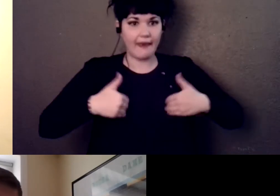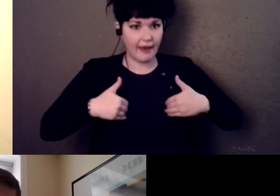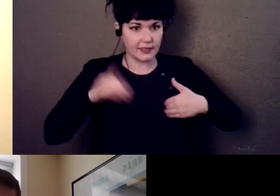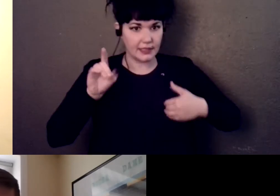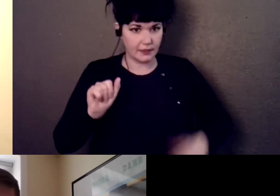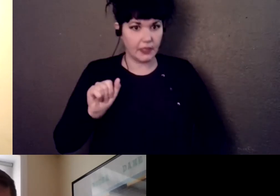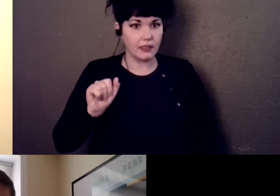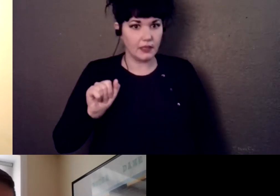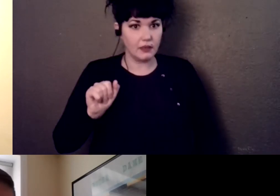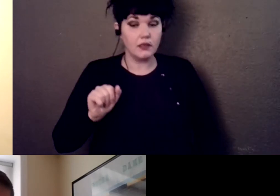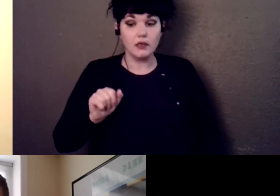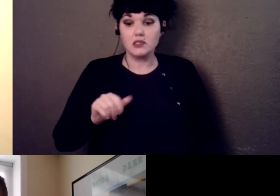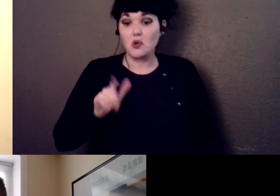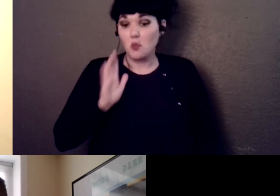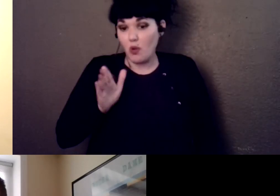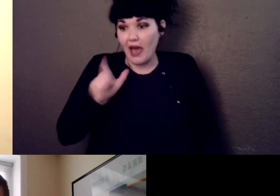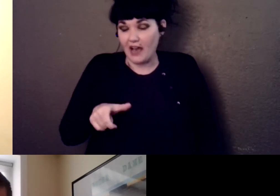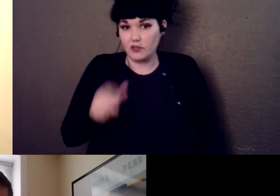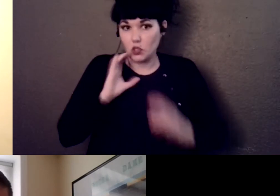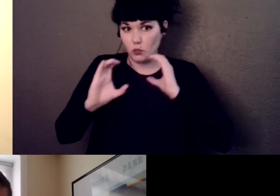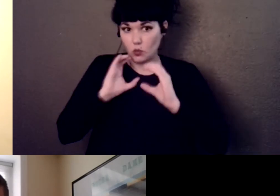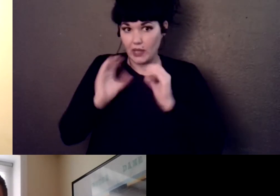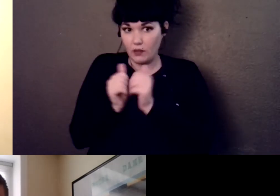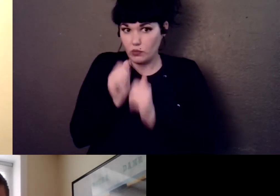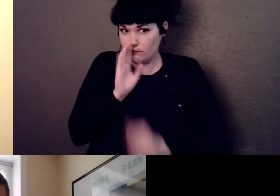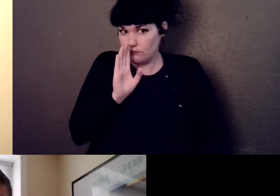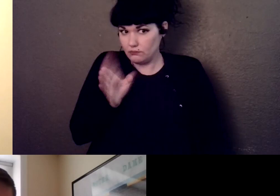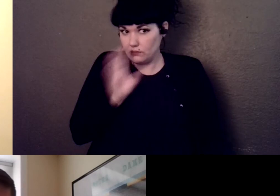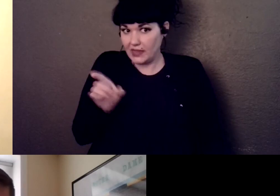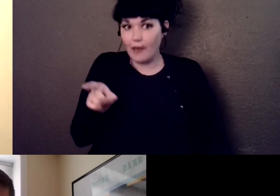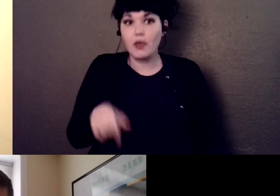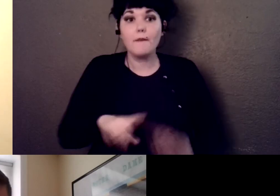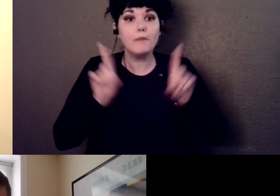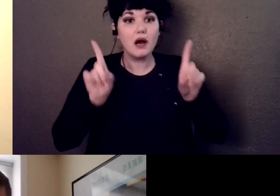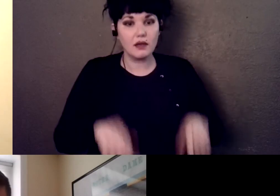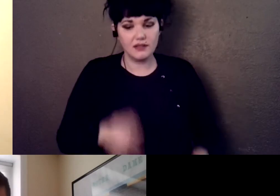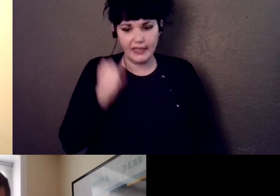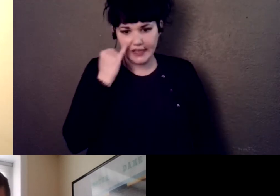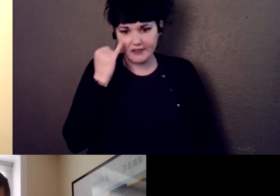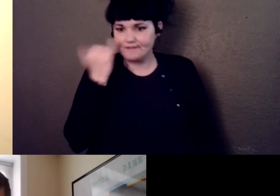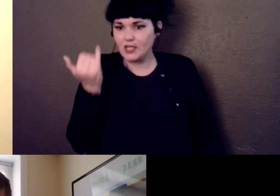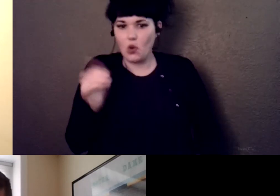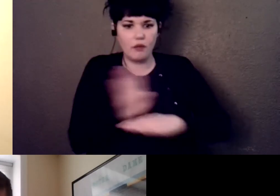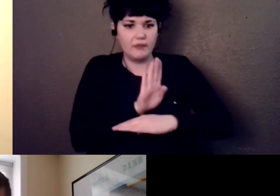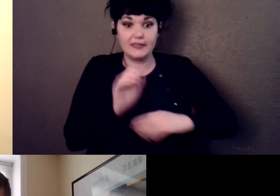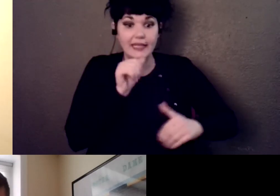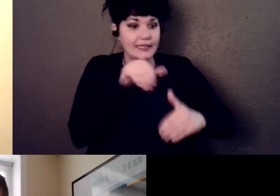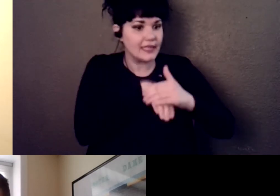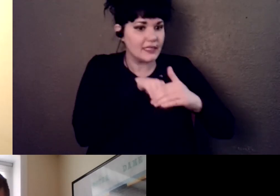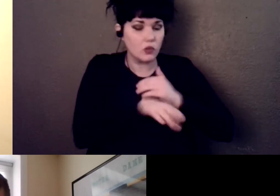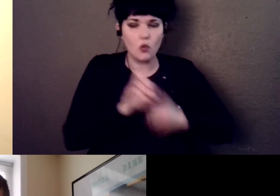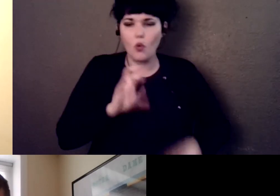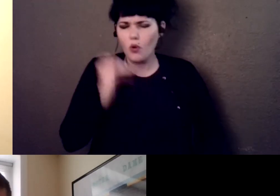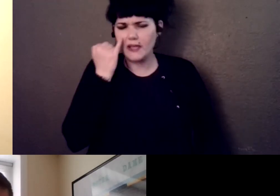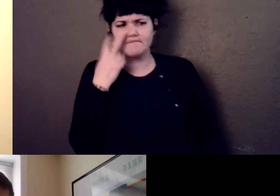have to communicate with them. But if it's like, as I said, if it's an issue that a place is inaccessible or there may be allegations of abuse and neglect, yeah,